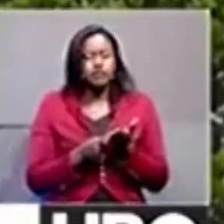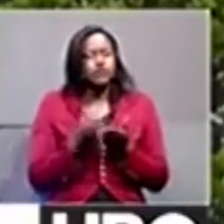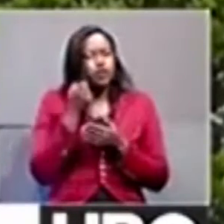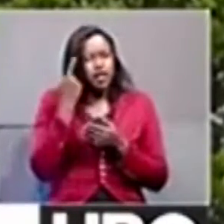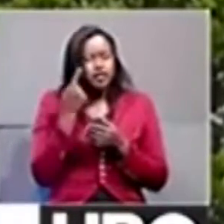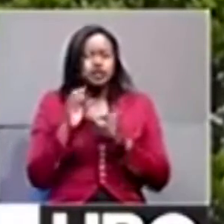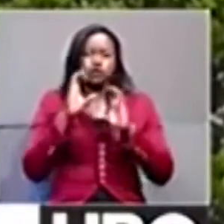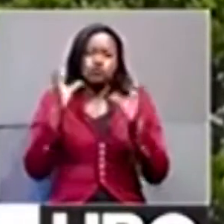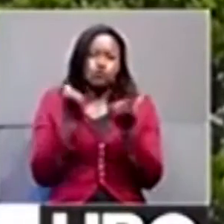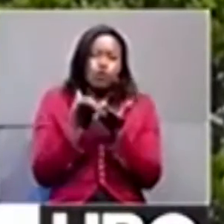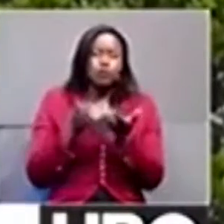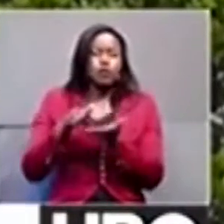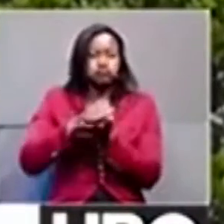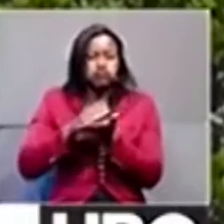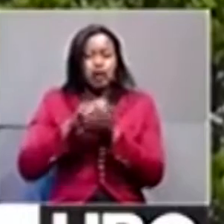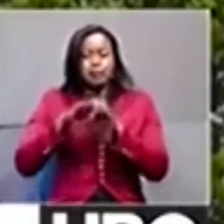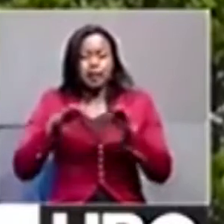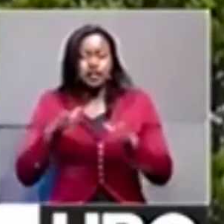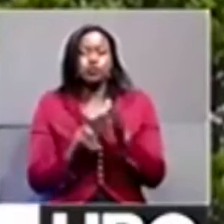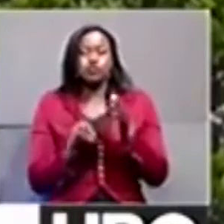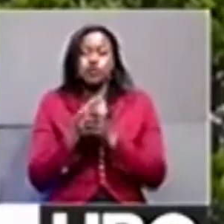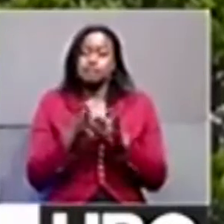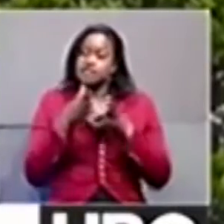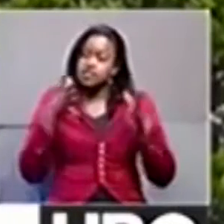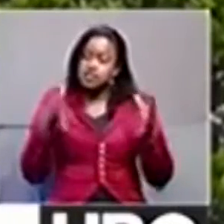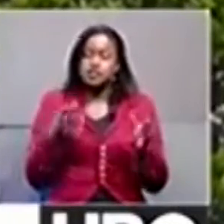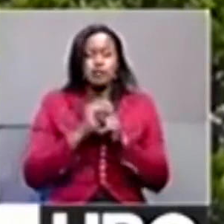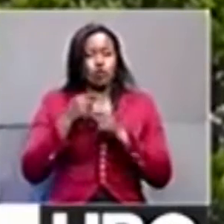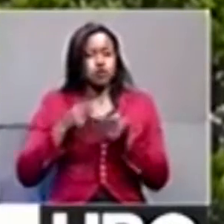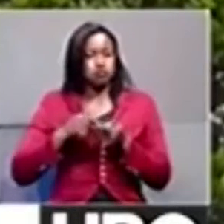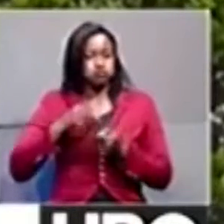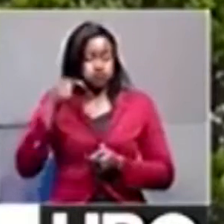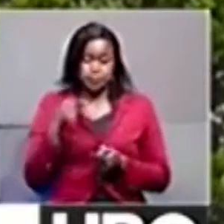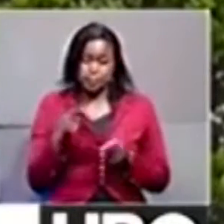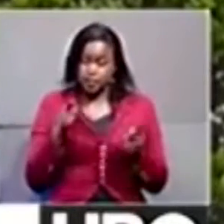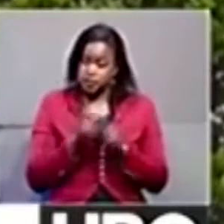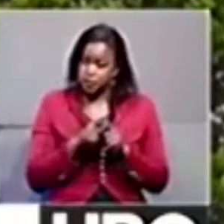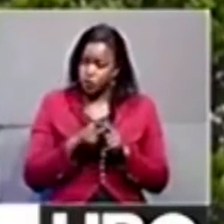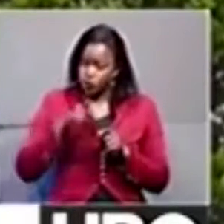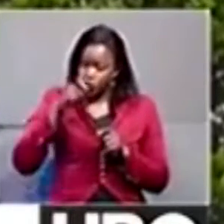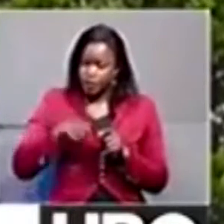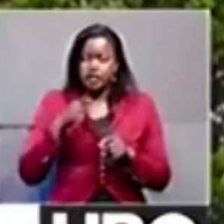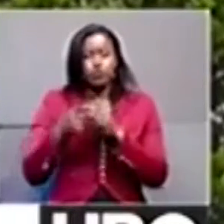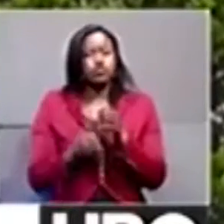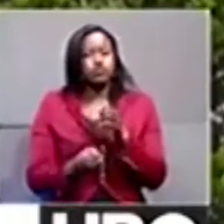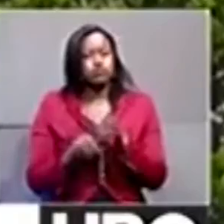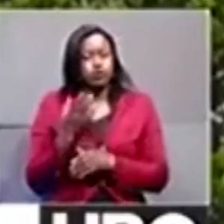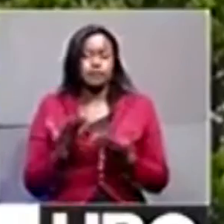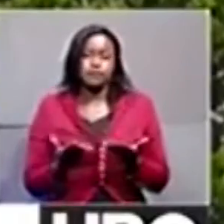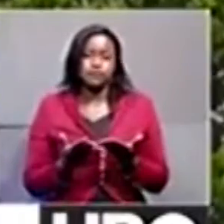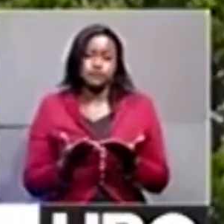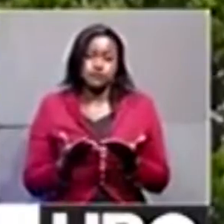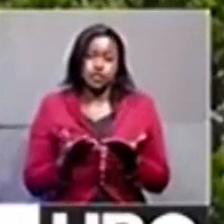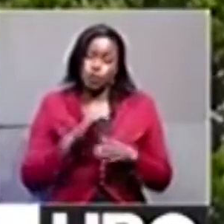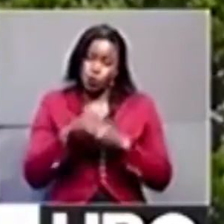global organic market opportunities are huge and they are growing, and that we have to put in place what it takes